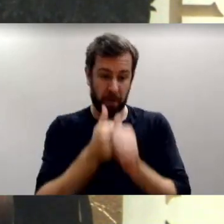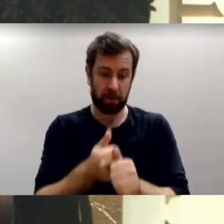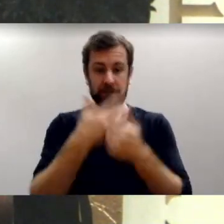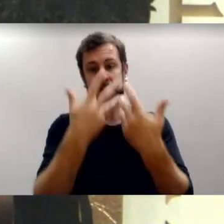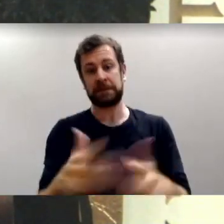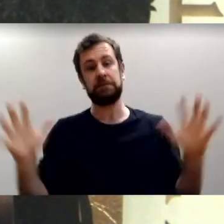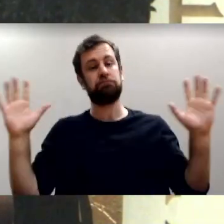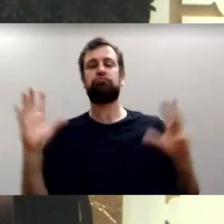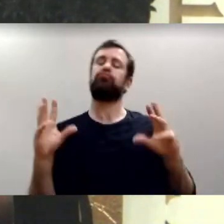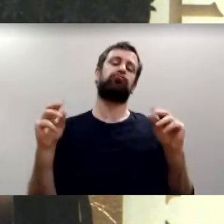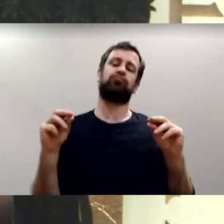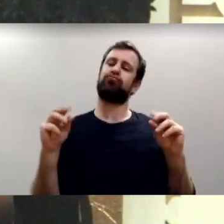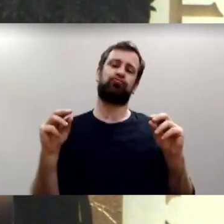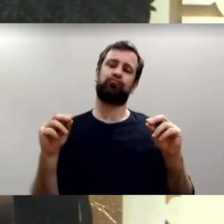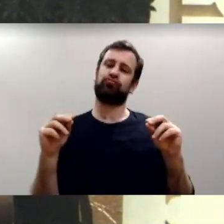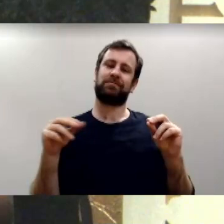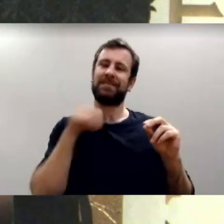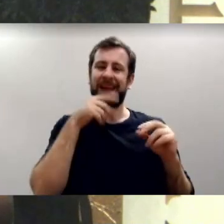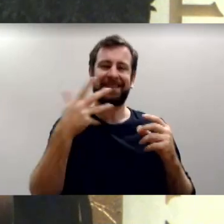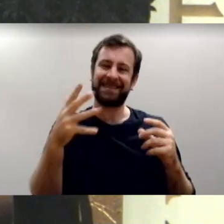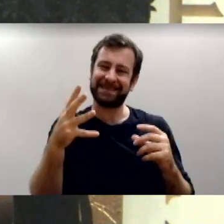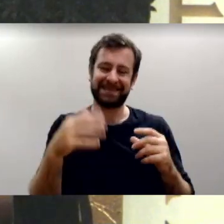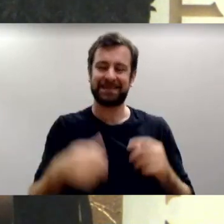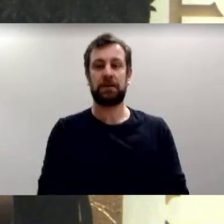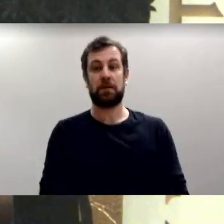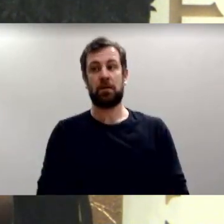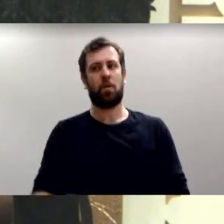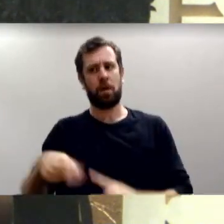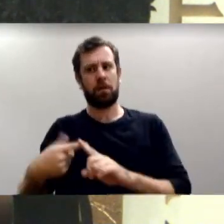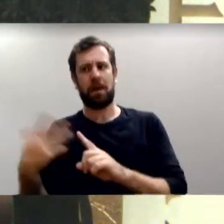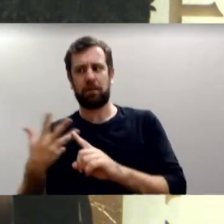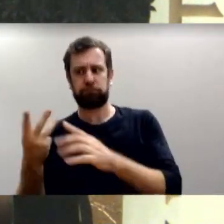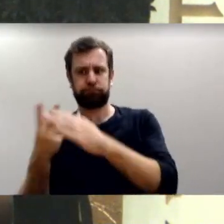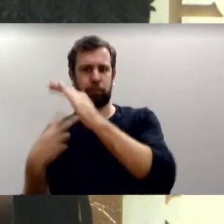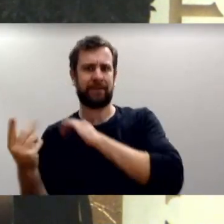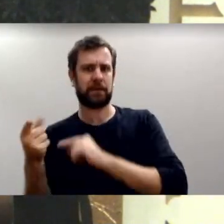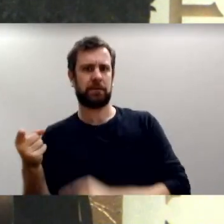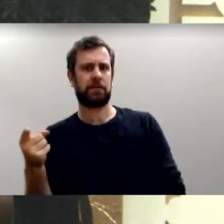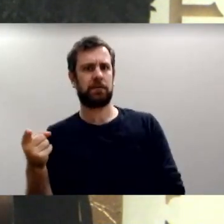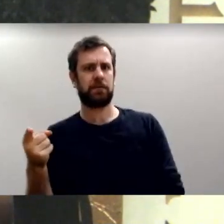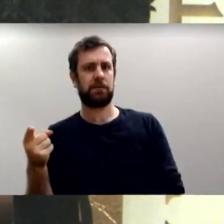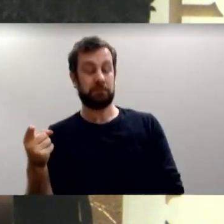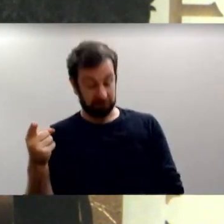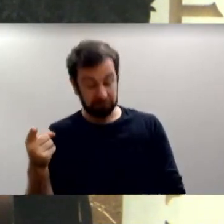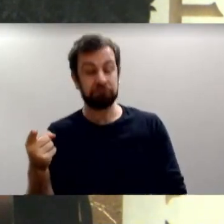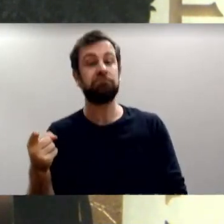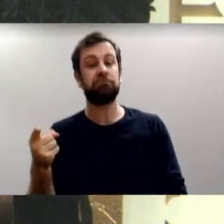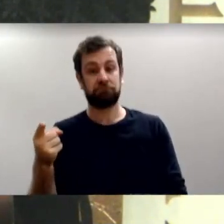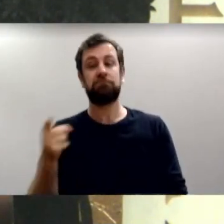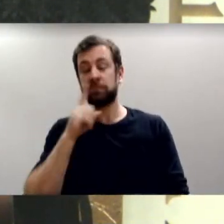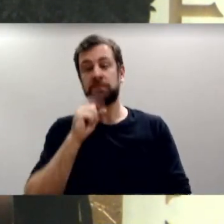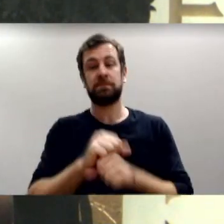it. What about the Prophet? Well, there is actually a group